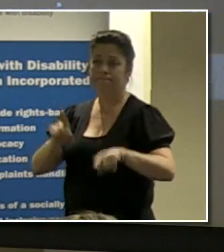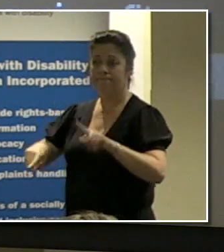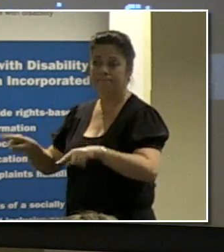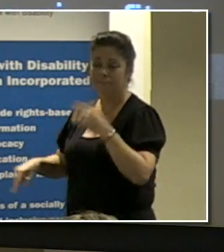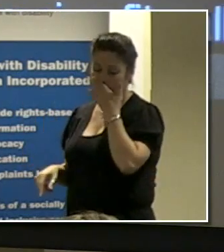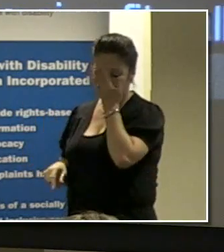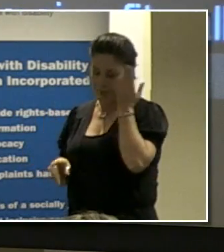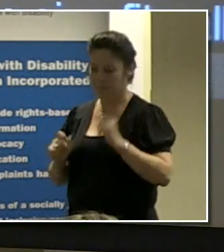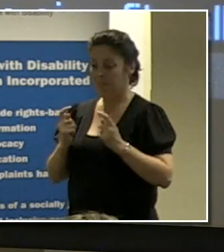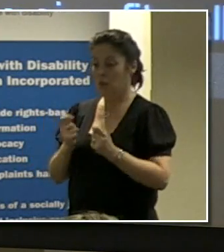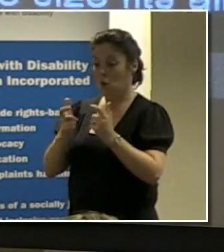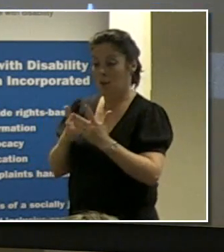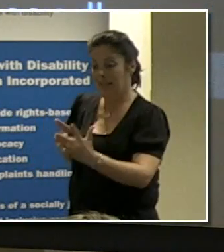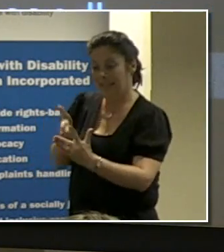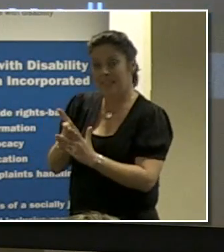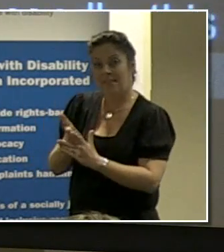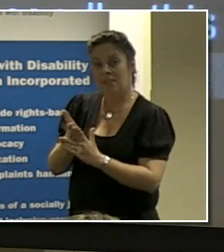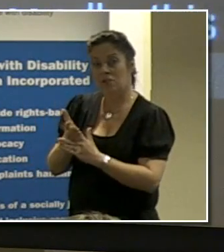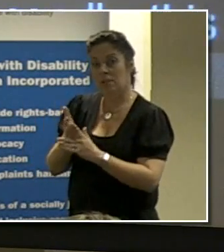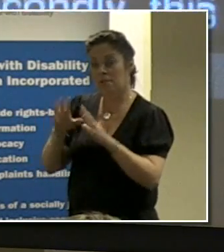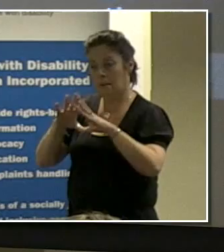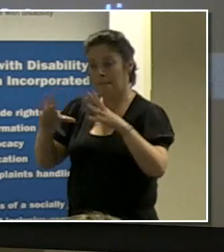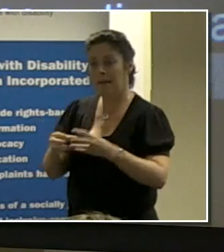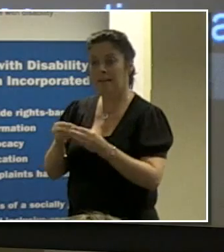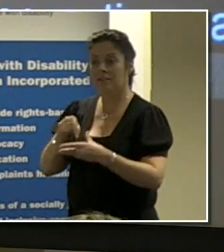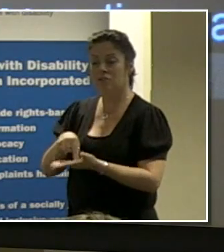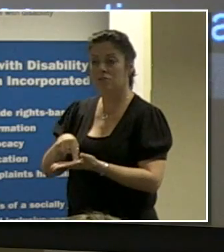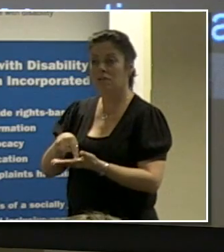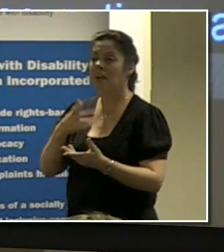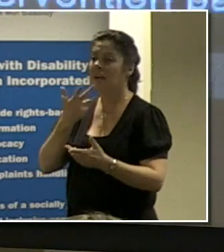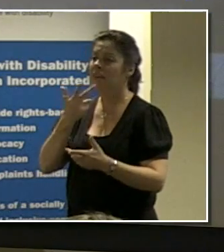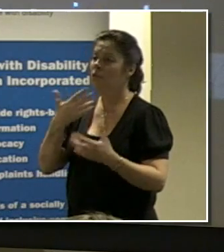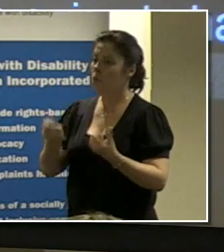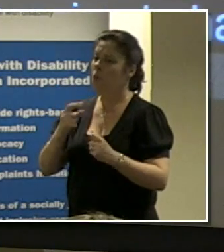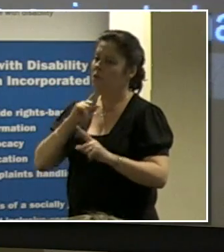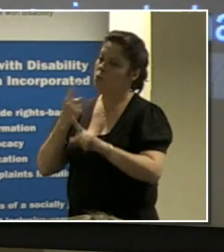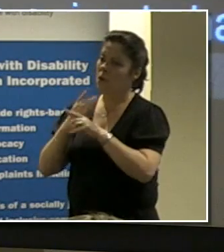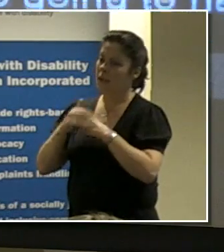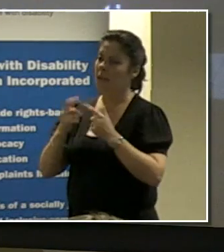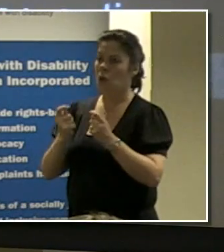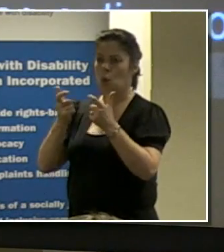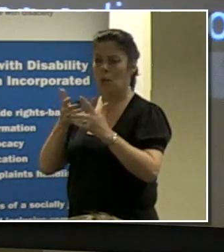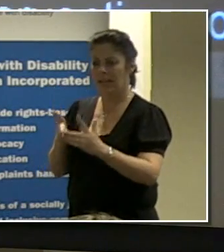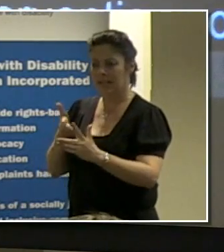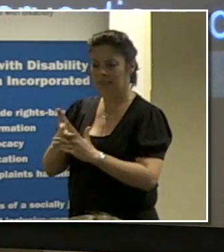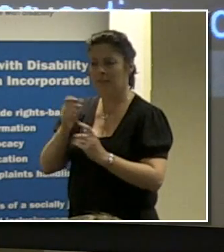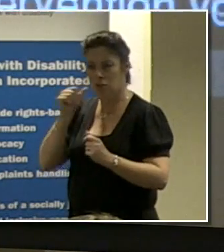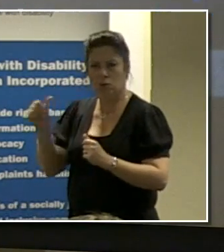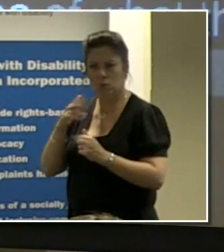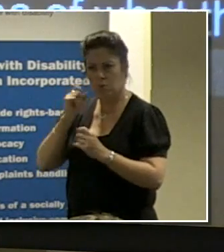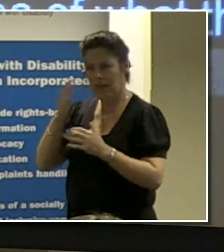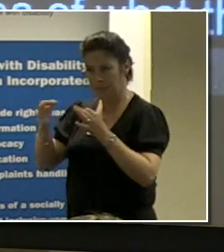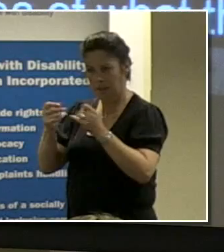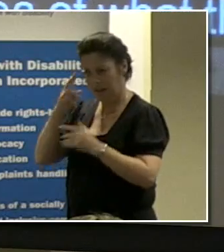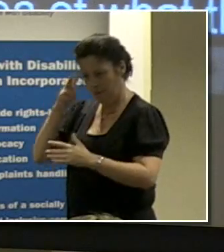intervention packages. If you're going to have early intervention, you should have an idea of what the trajectory is to lead to good outcomes. You know,